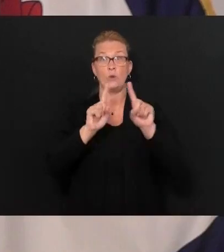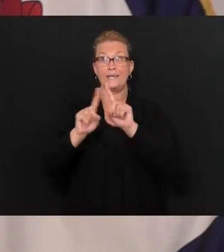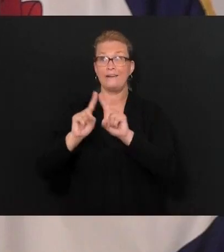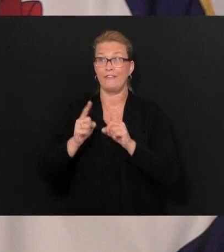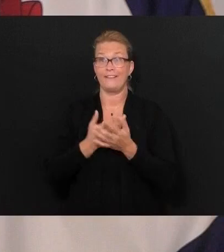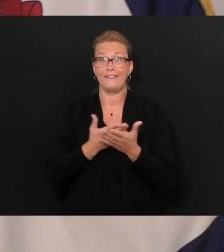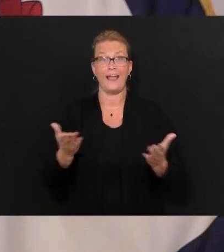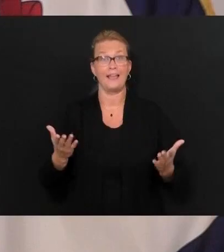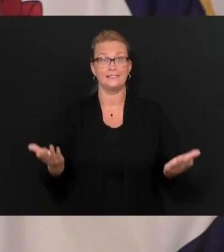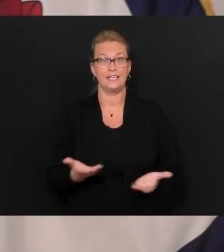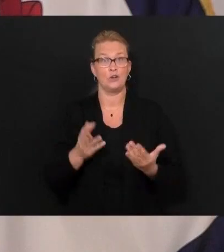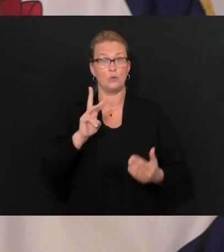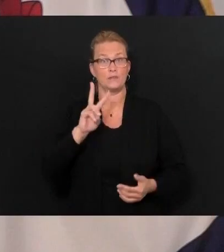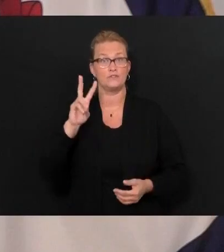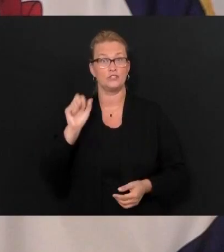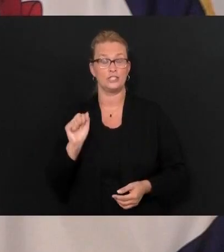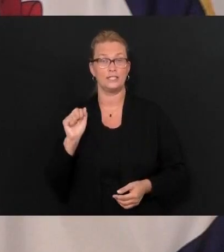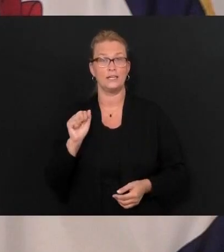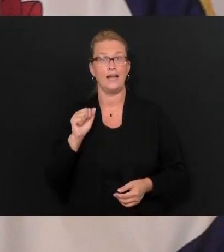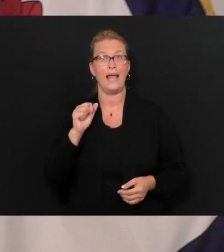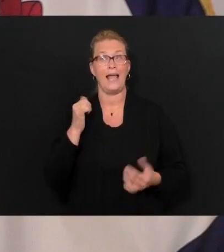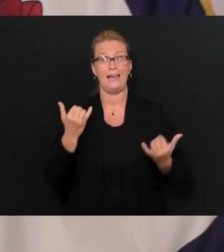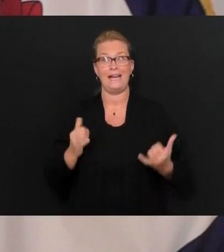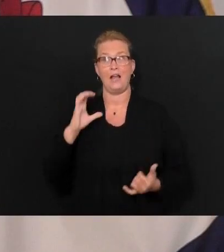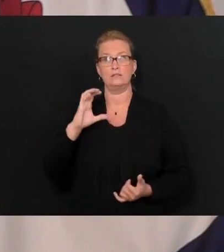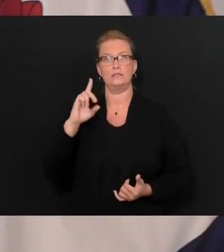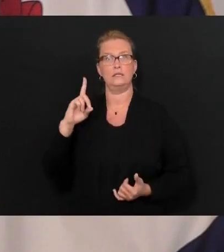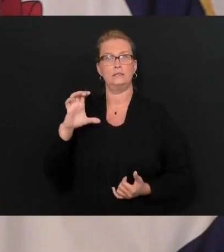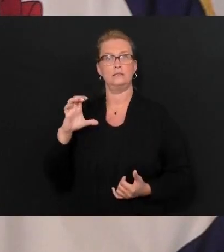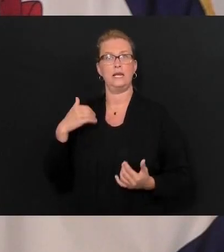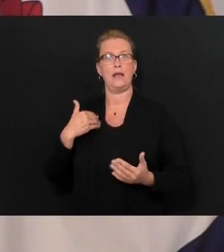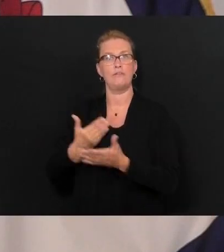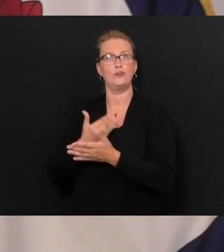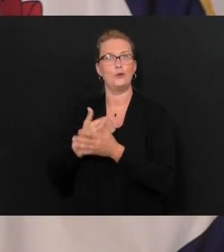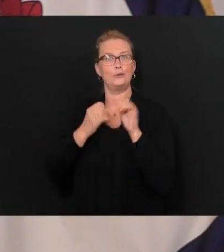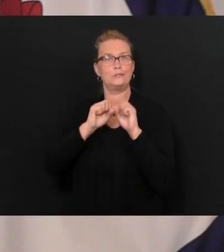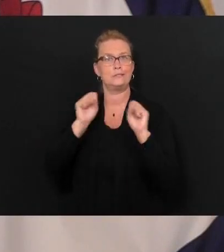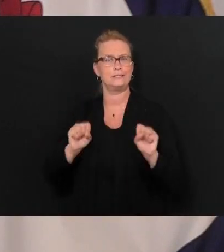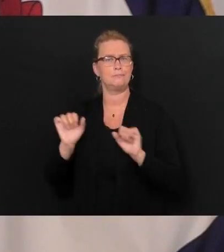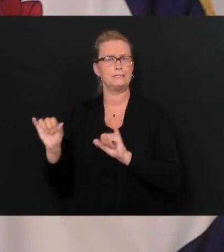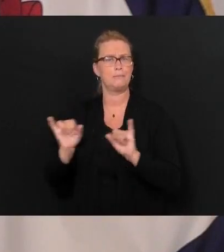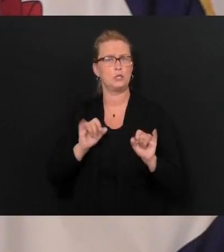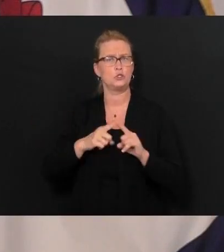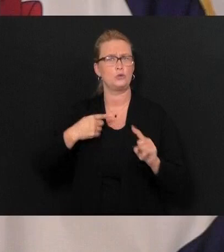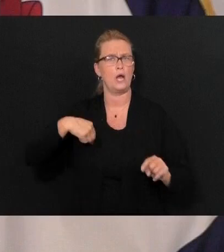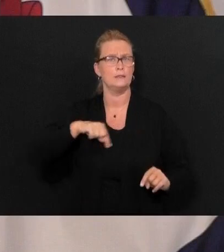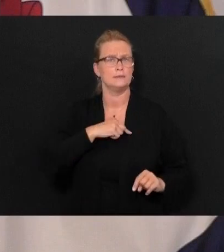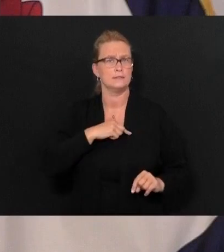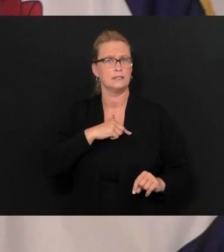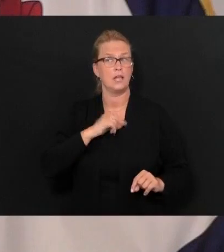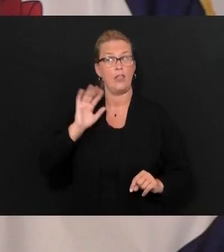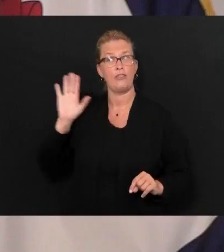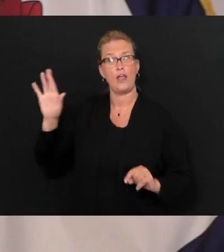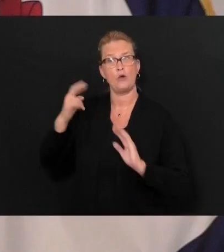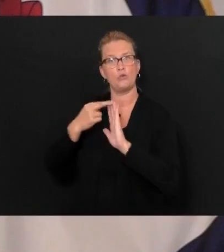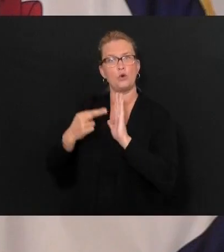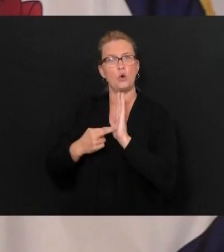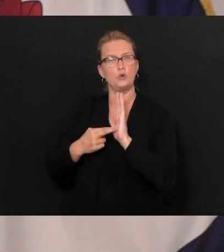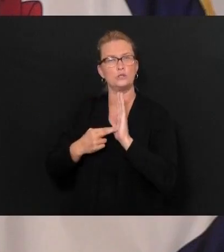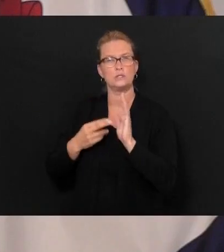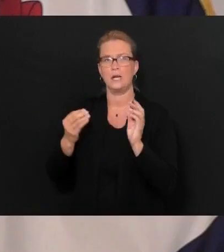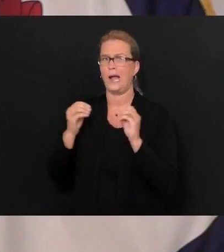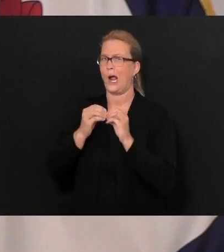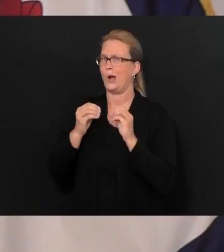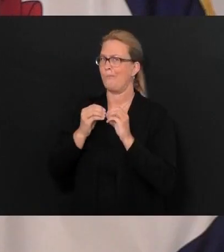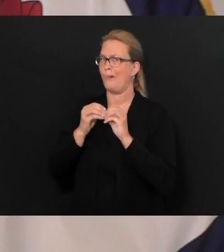with, that they're moving to this system, I think really and truly their rules are much relaxed